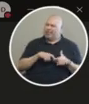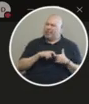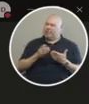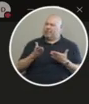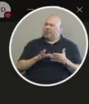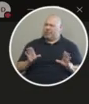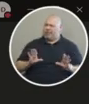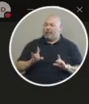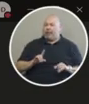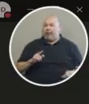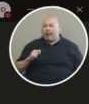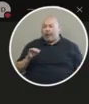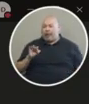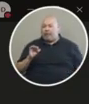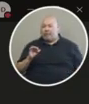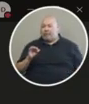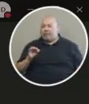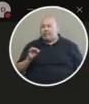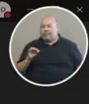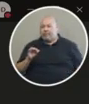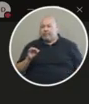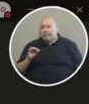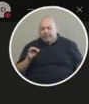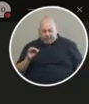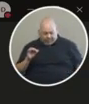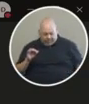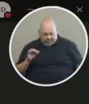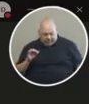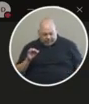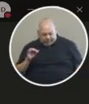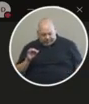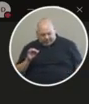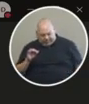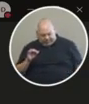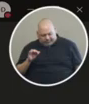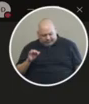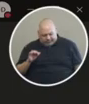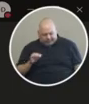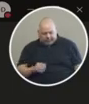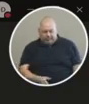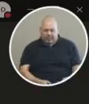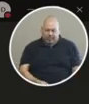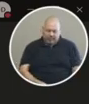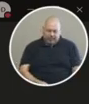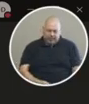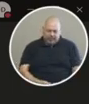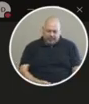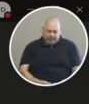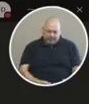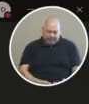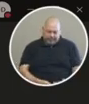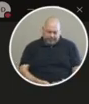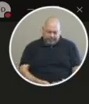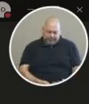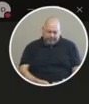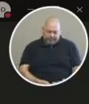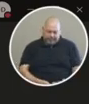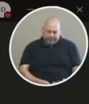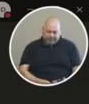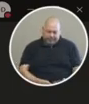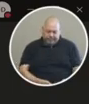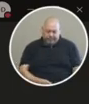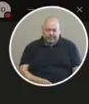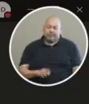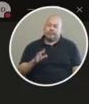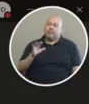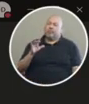service. And if Sam's on the line, I'd like him to speak more to the streets that I mentioned, if he's got anything else to add to it. Yeah, I'm here,